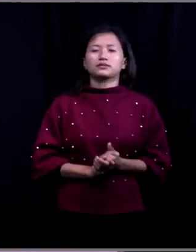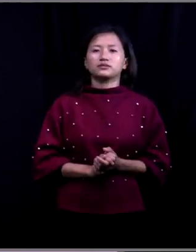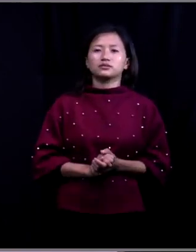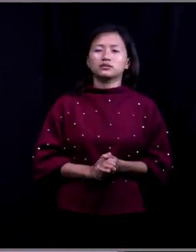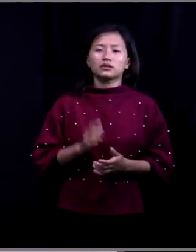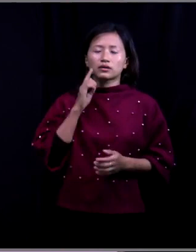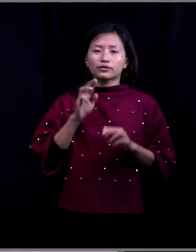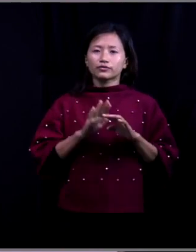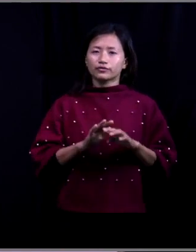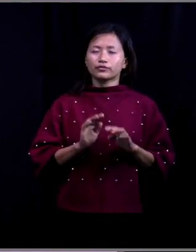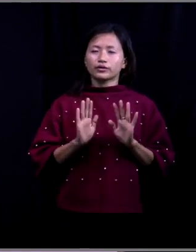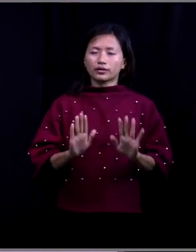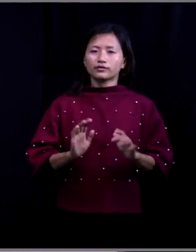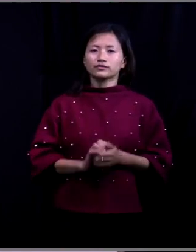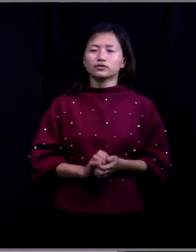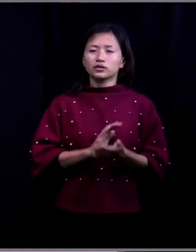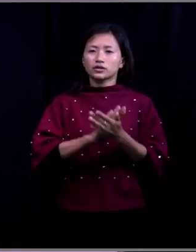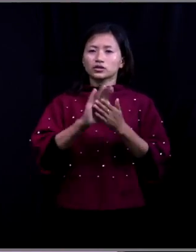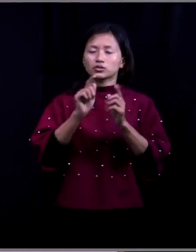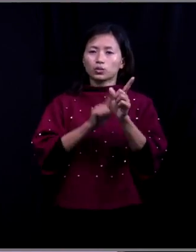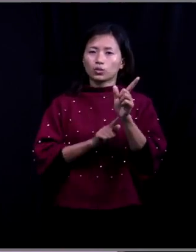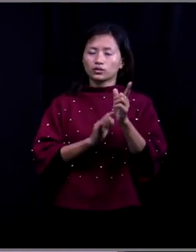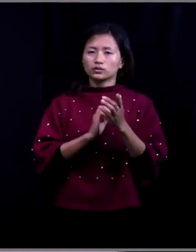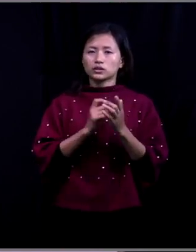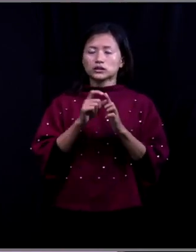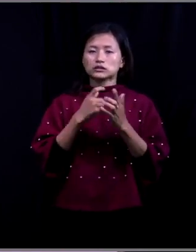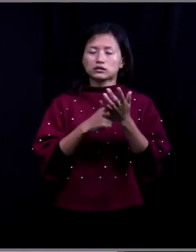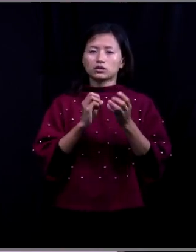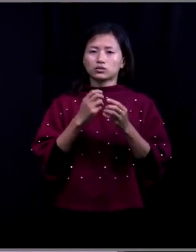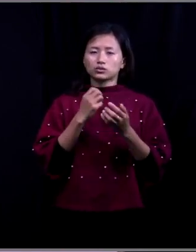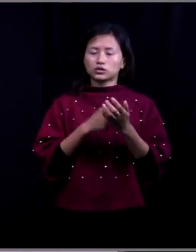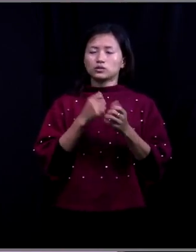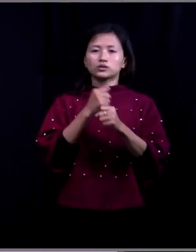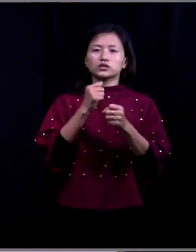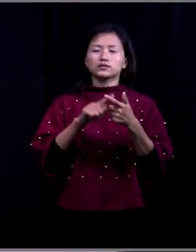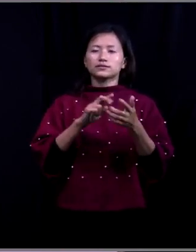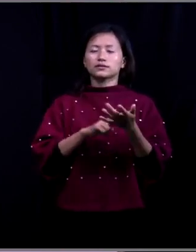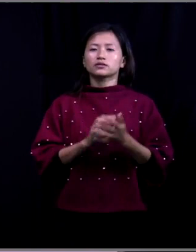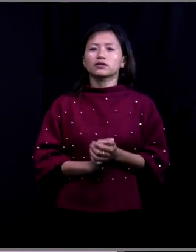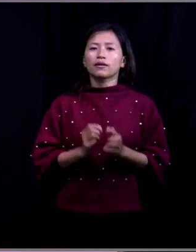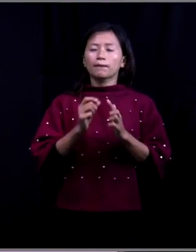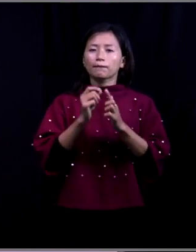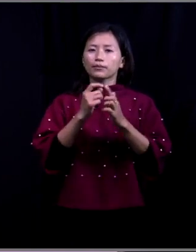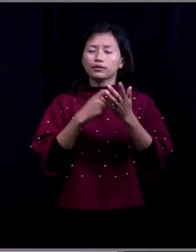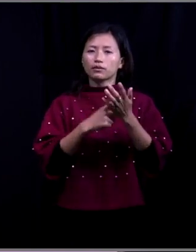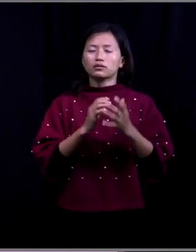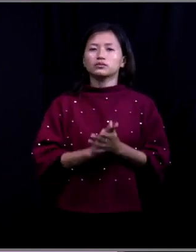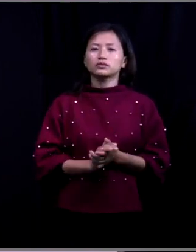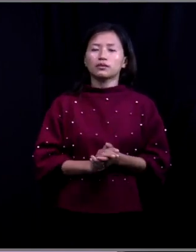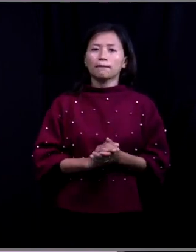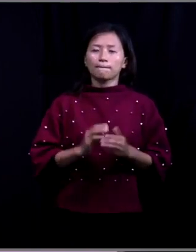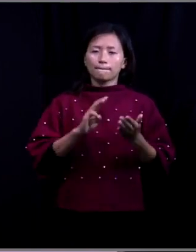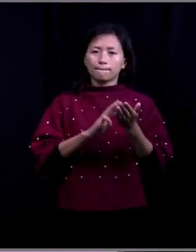have hydrogen, hydrogen also has three isotopes. One is protium with mass